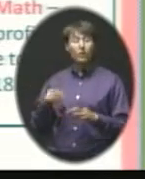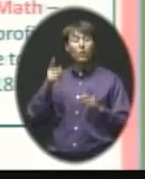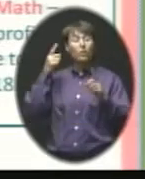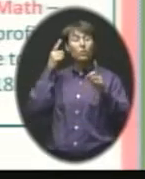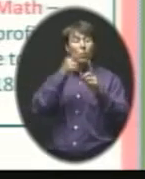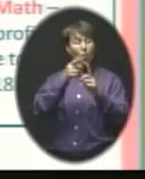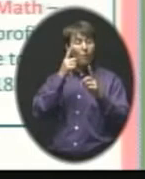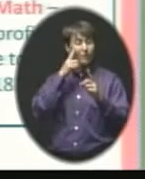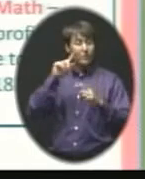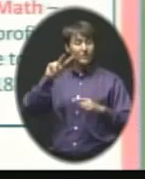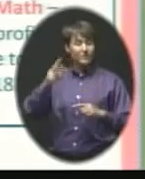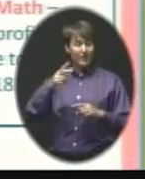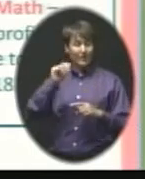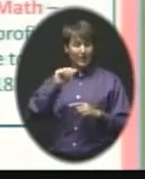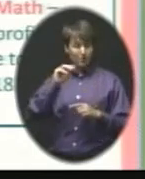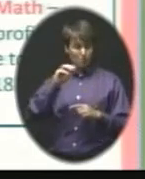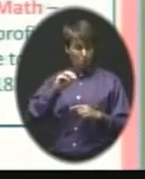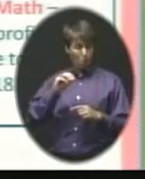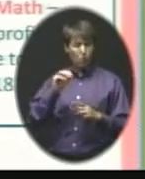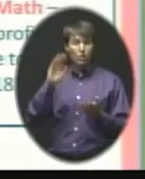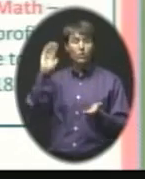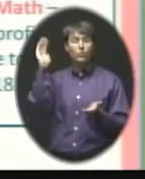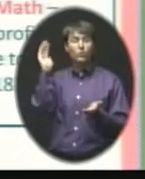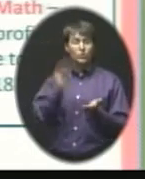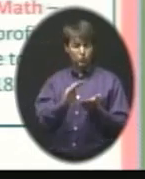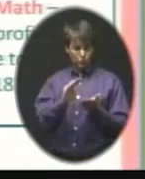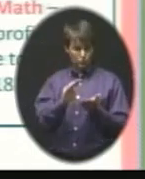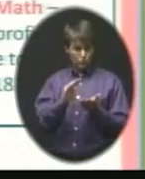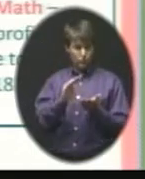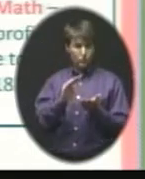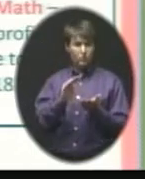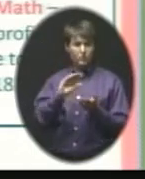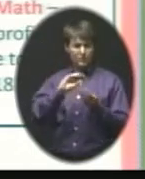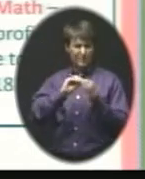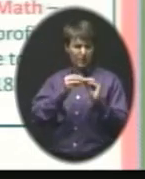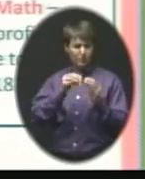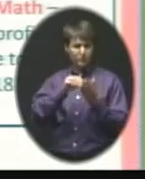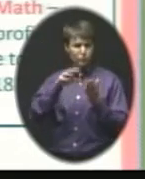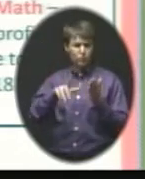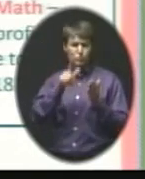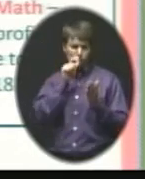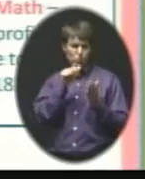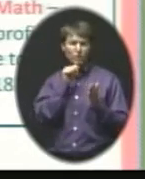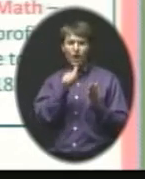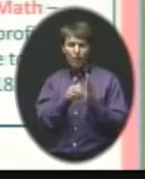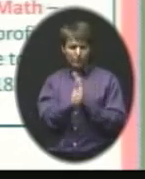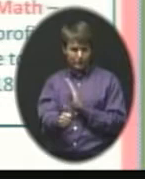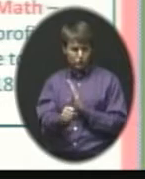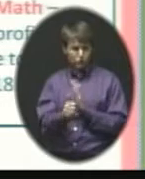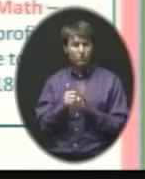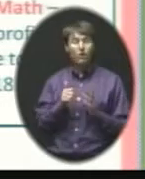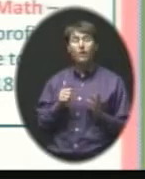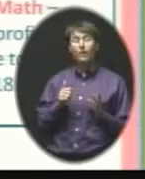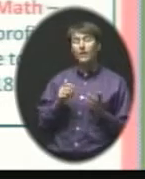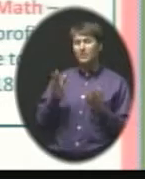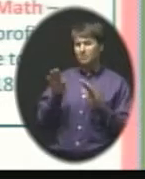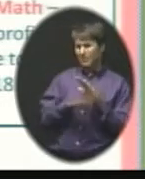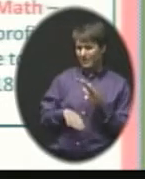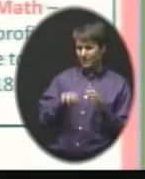second AMO is to reduce the percentage or the number of students that are non-proficient. In essence, we have to